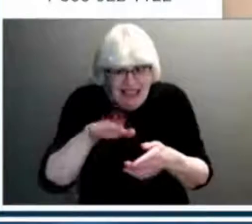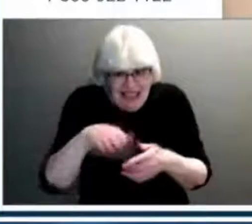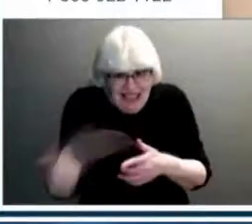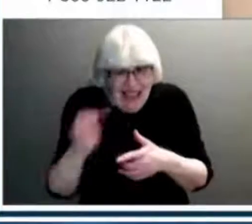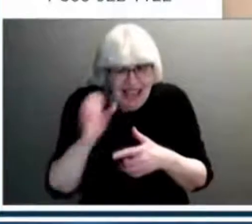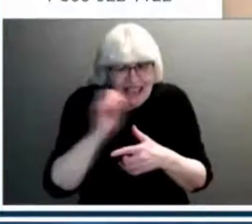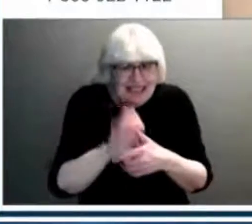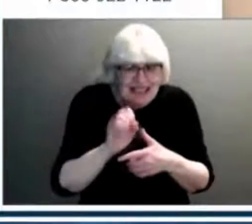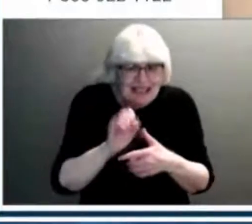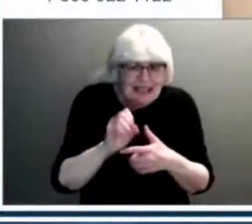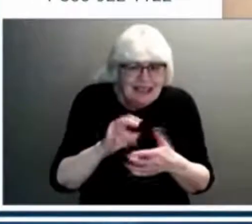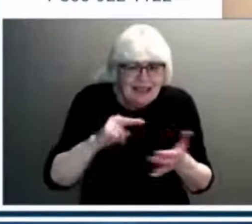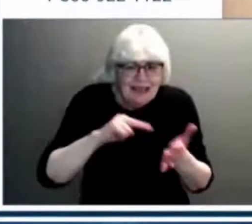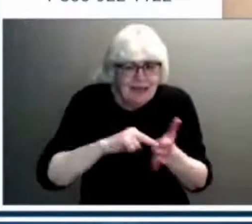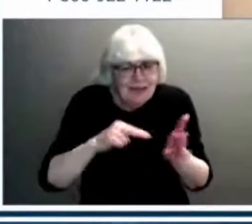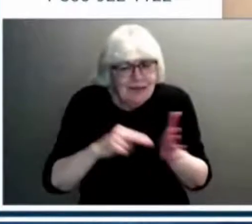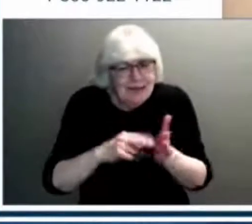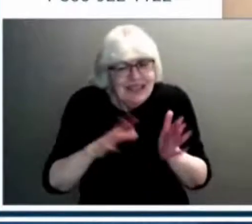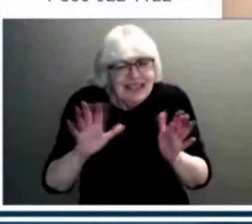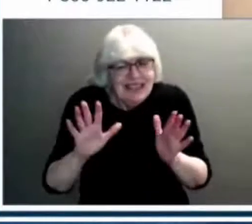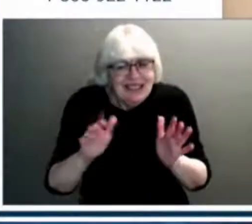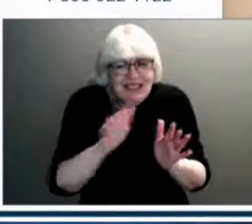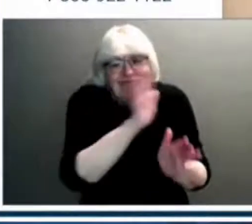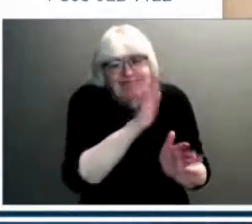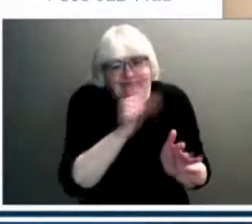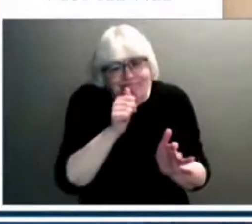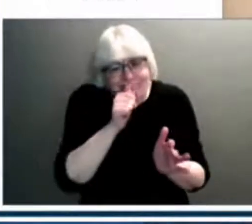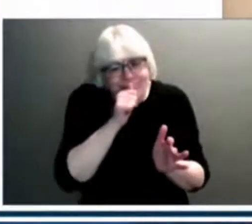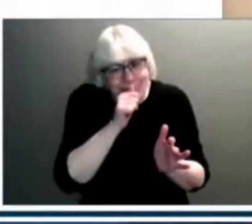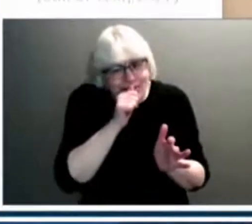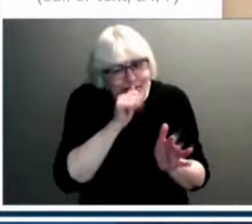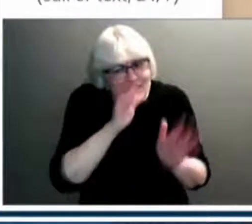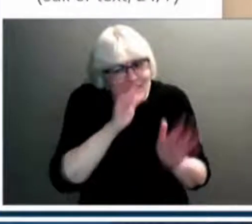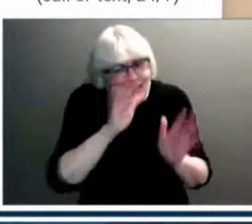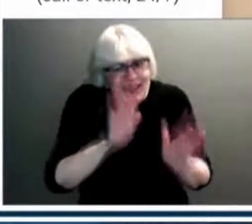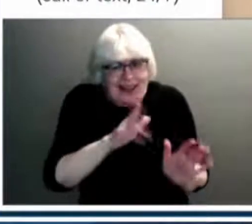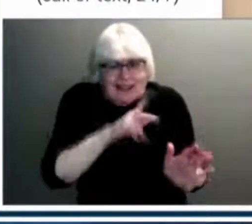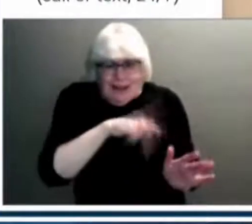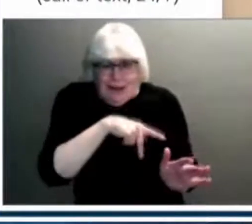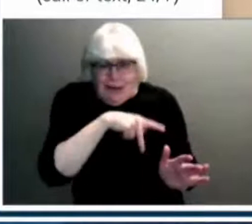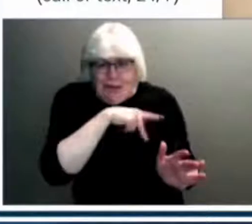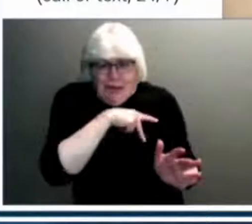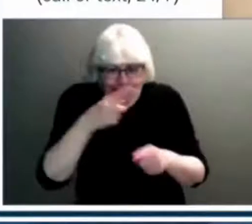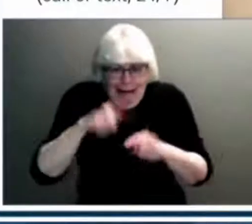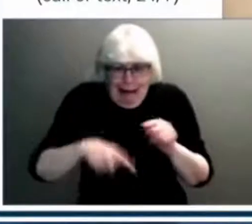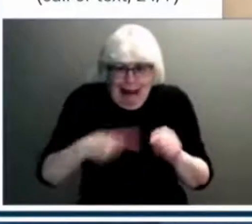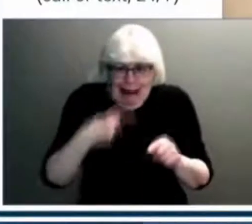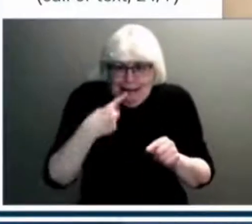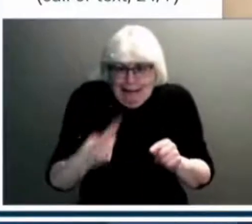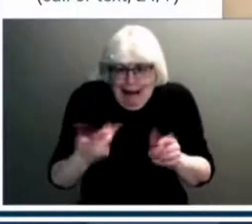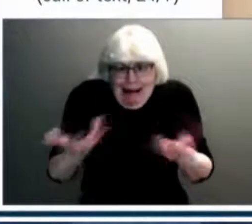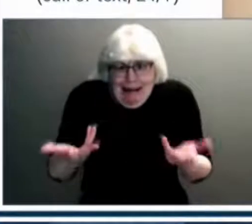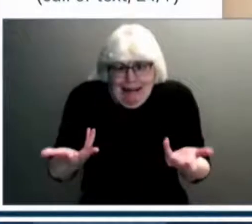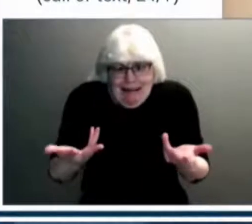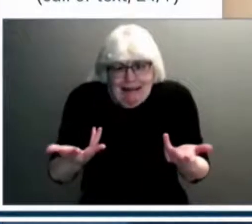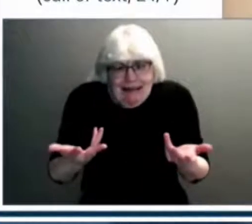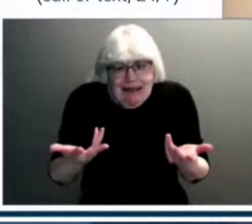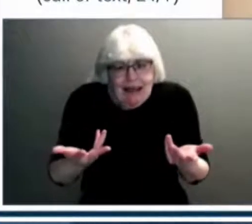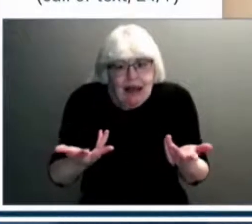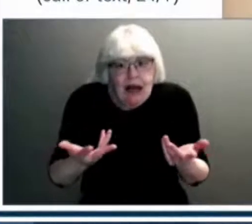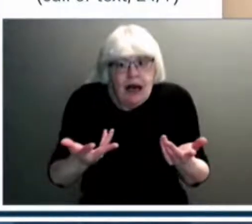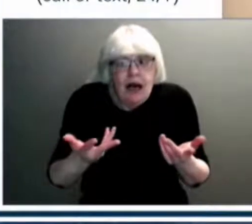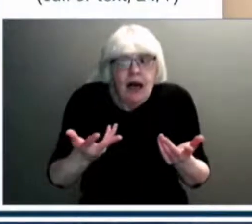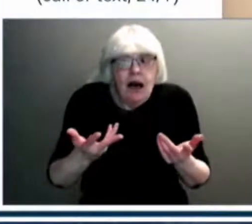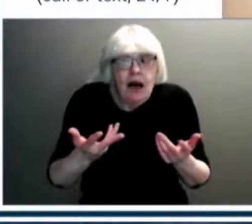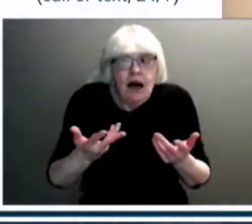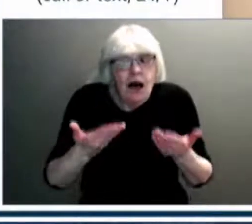to protect their personal health information. In general, I mean, I don't dive into the details on length